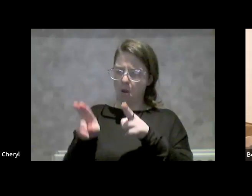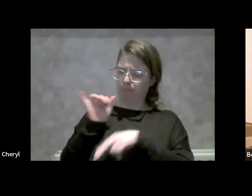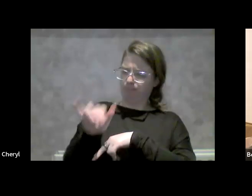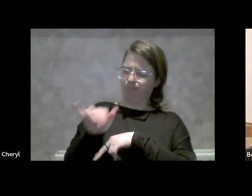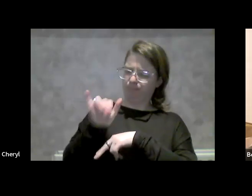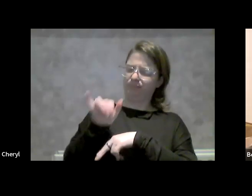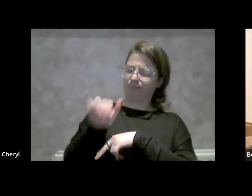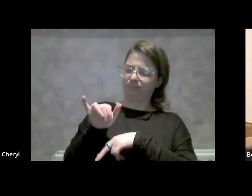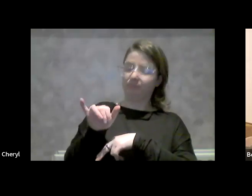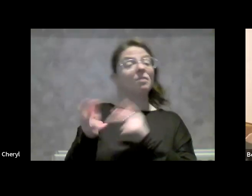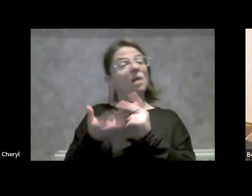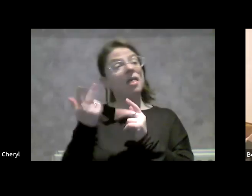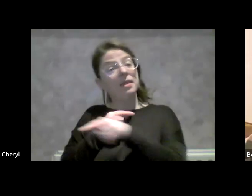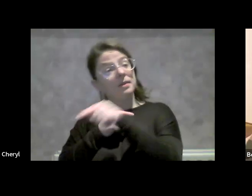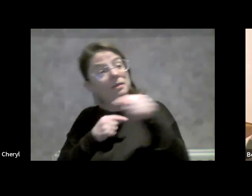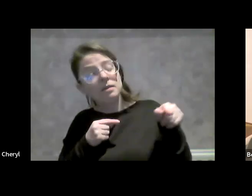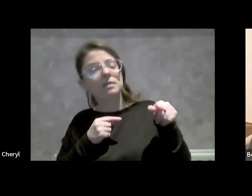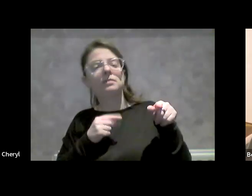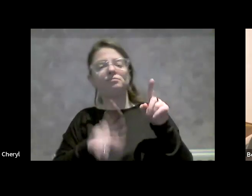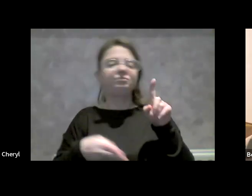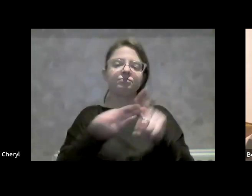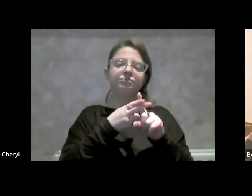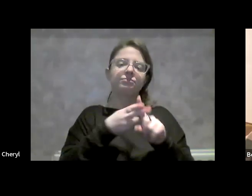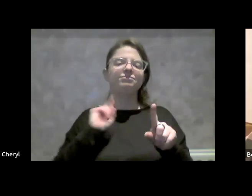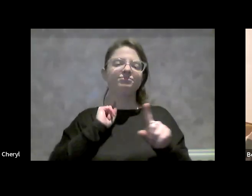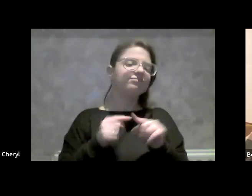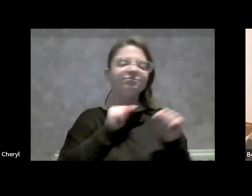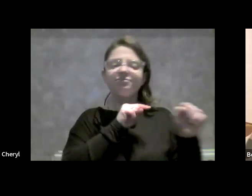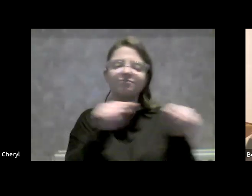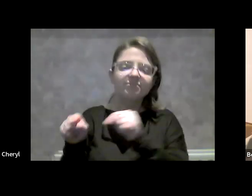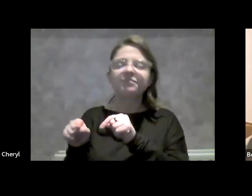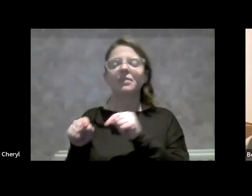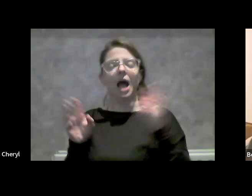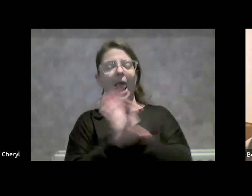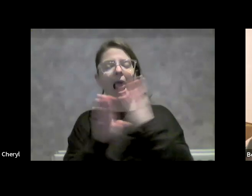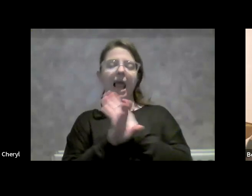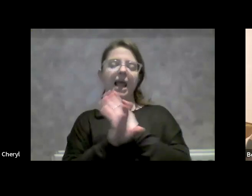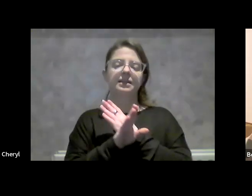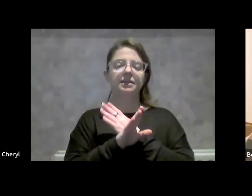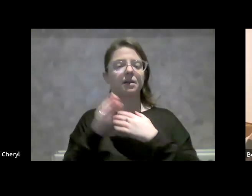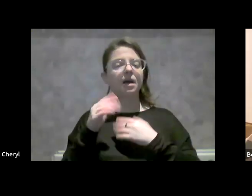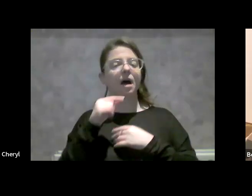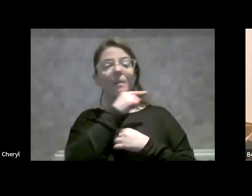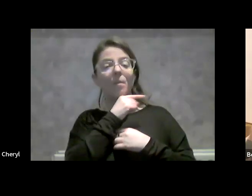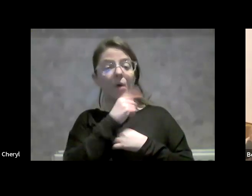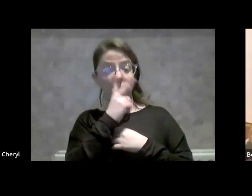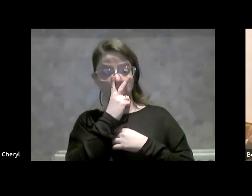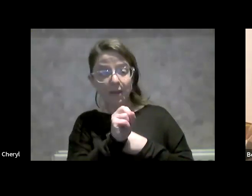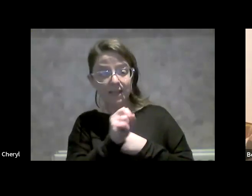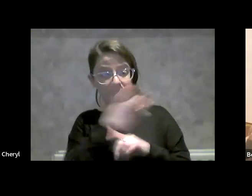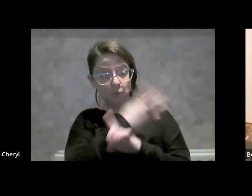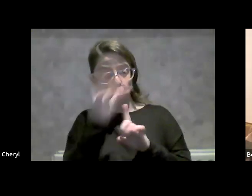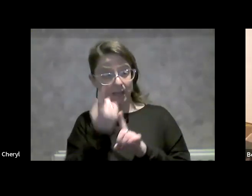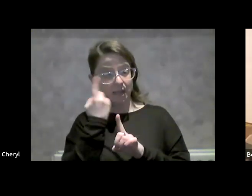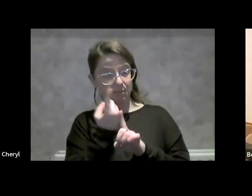meanwhile, elsewhere, a self-appointed executioner hides the body of a 20-year-old queer boy forever, who was also